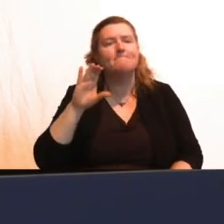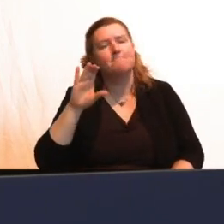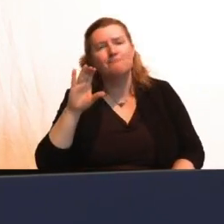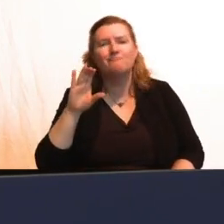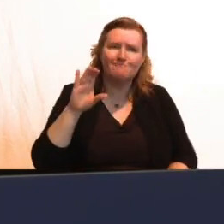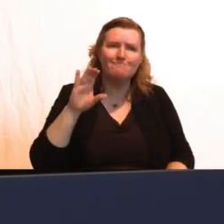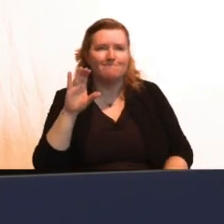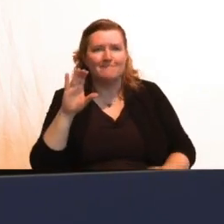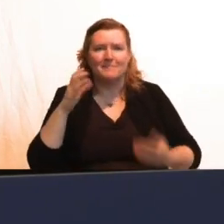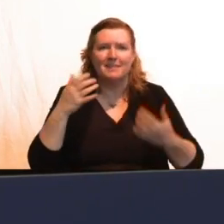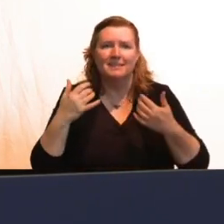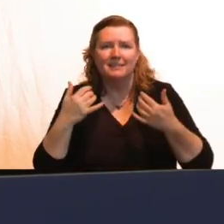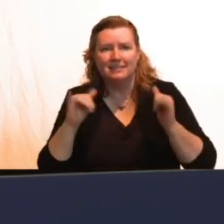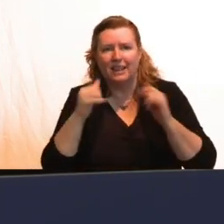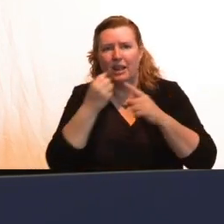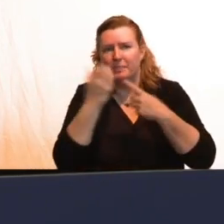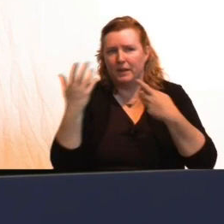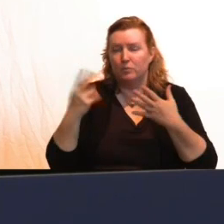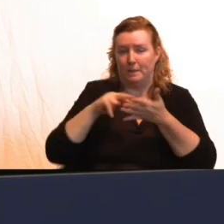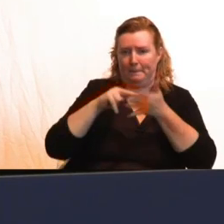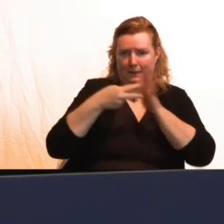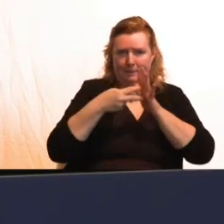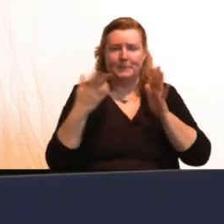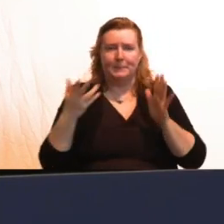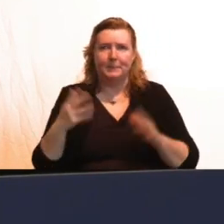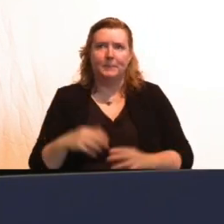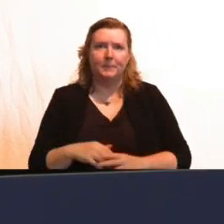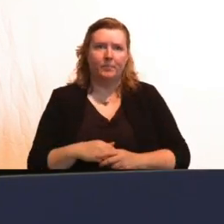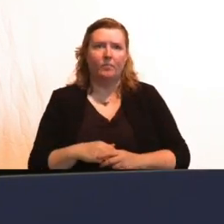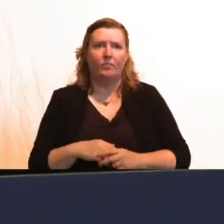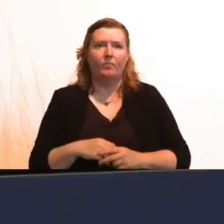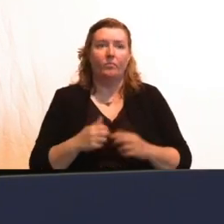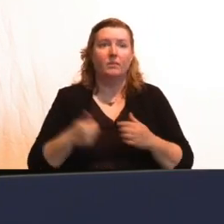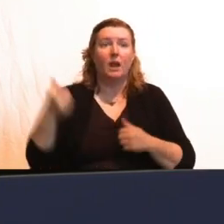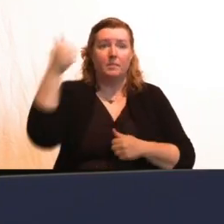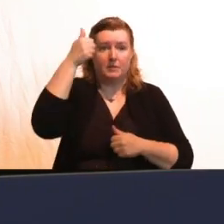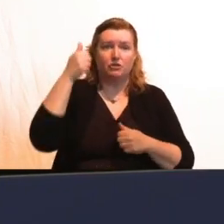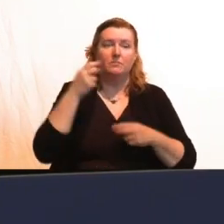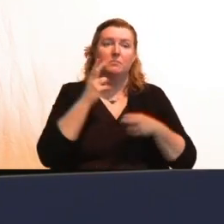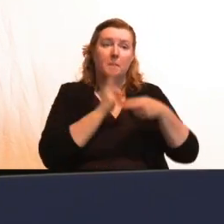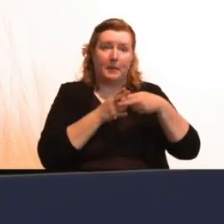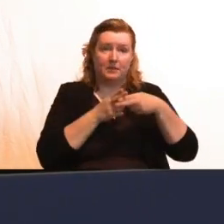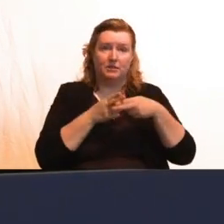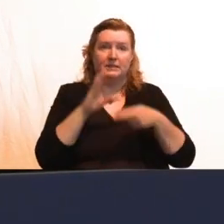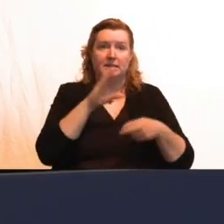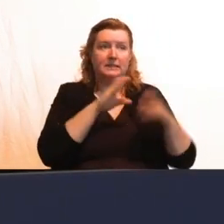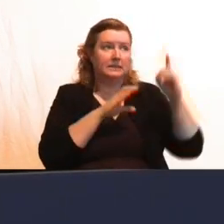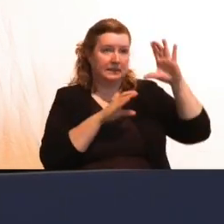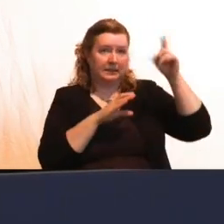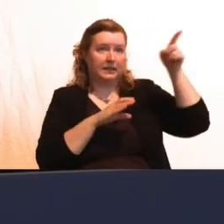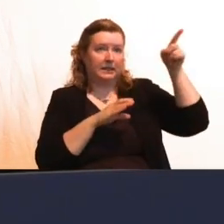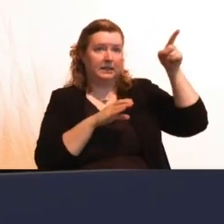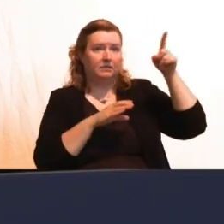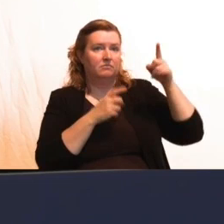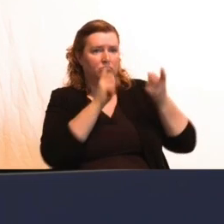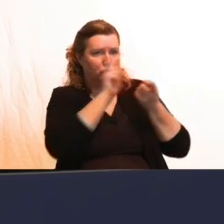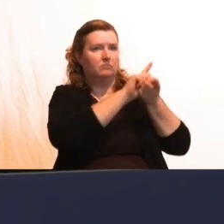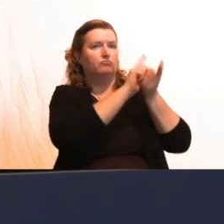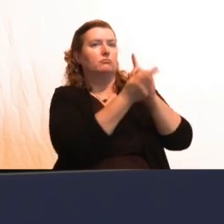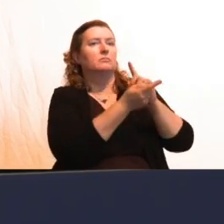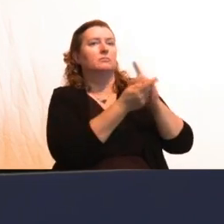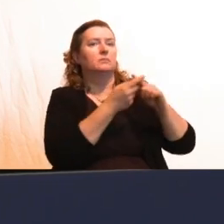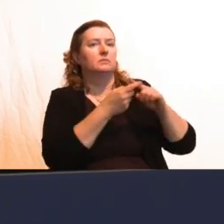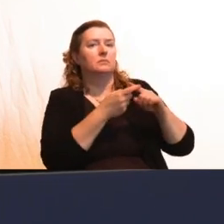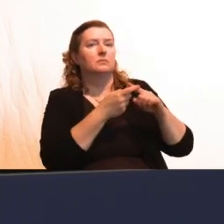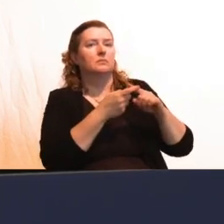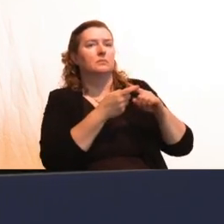had just recently modified its community transmission indicators to reflect a lot of the changing nature and